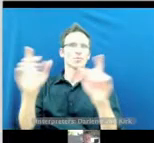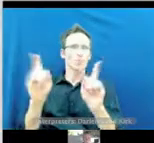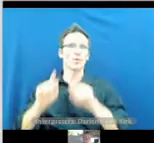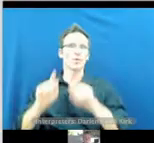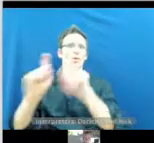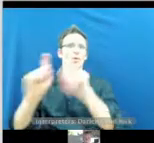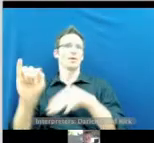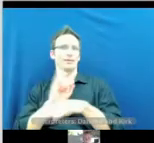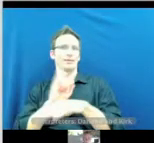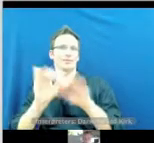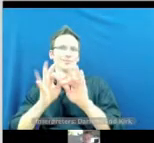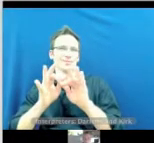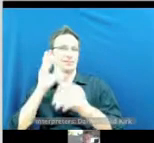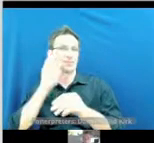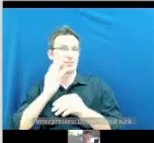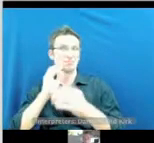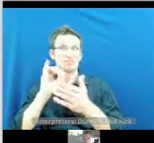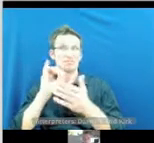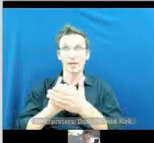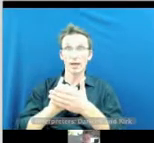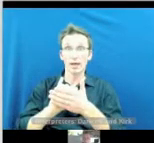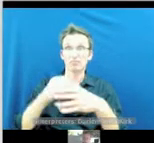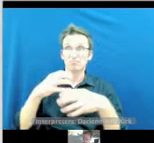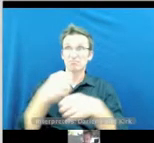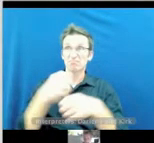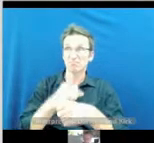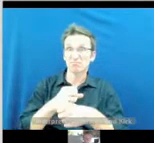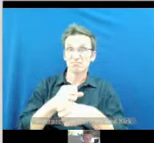I'm hoping that was kind of the way the question was going.